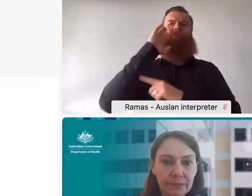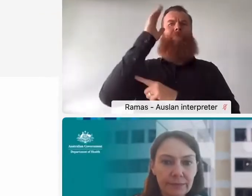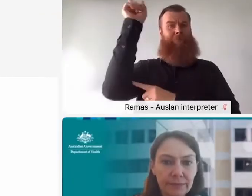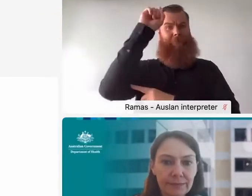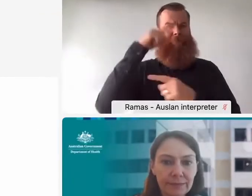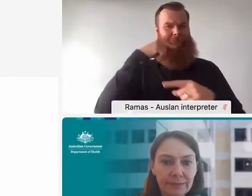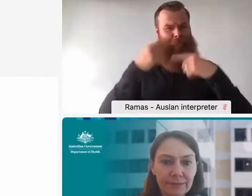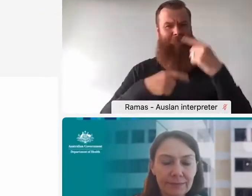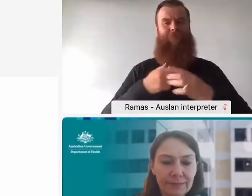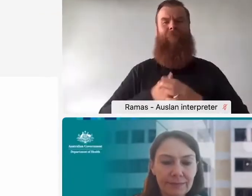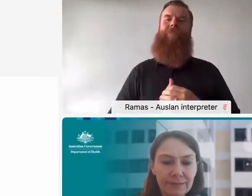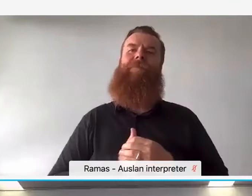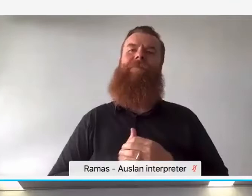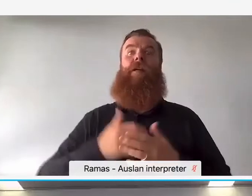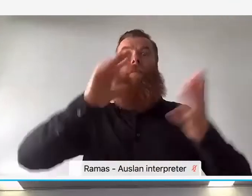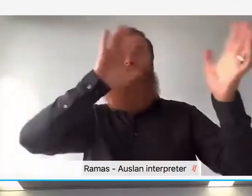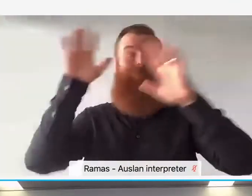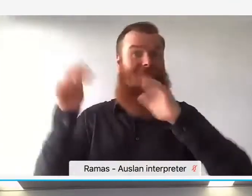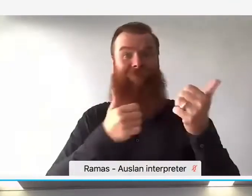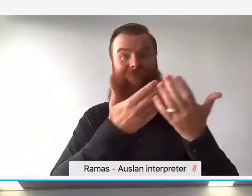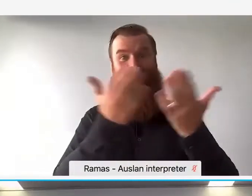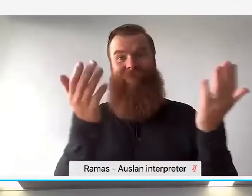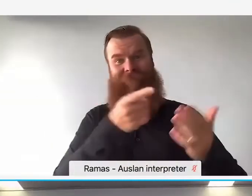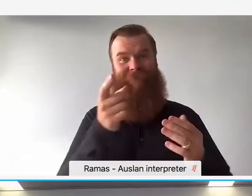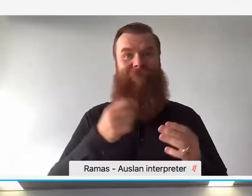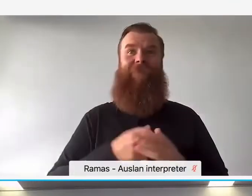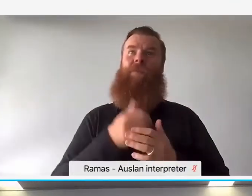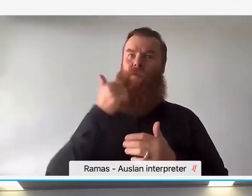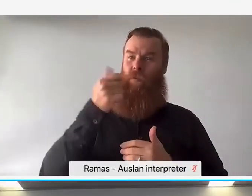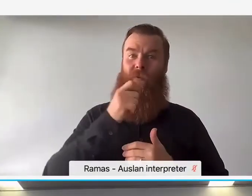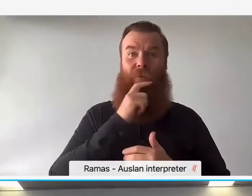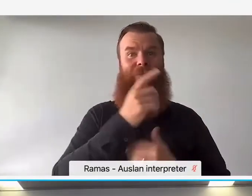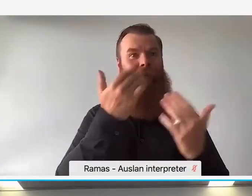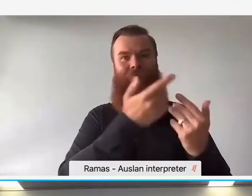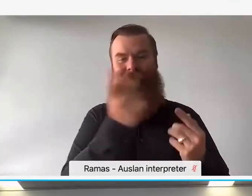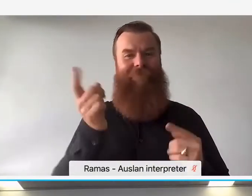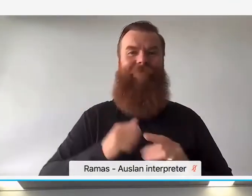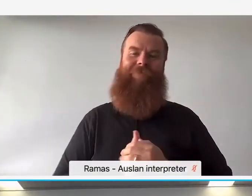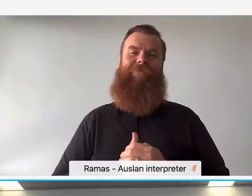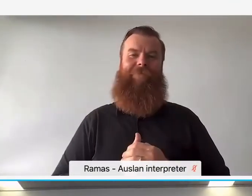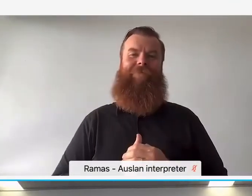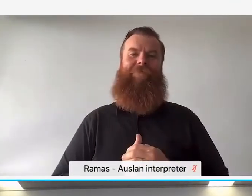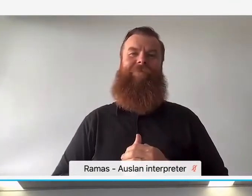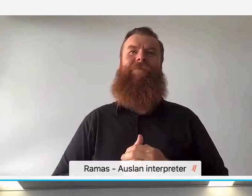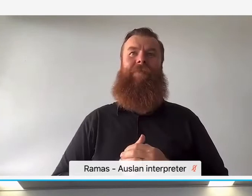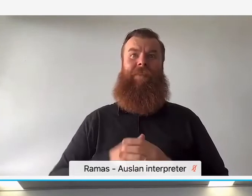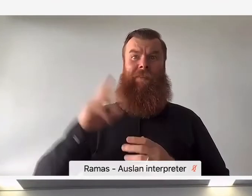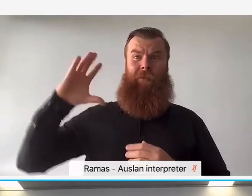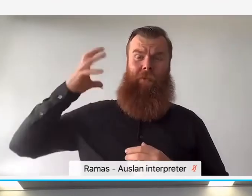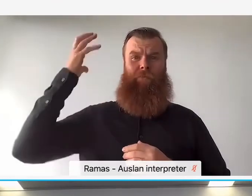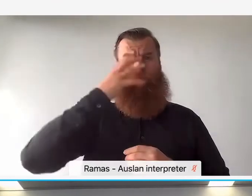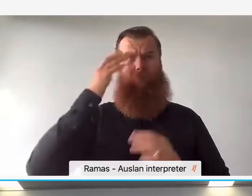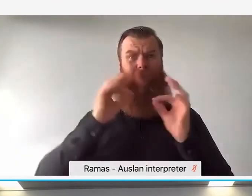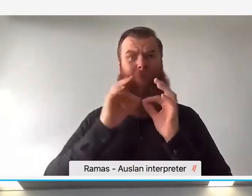Hi everyone, and good afternoon. Welcome from a very sunny Brisbane and our head office here